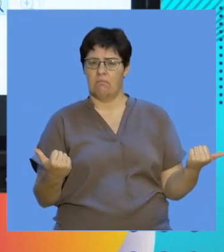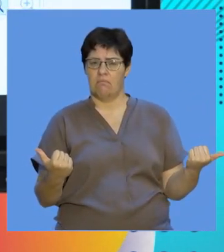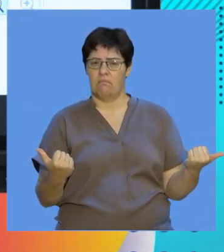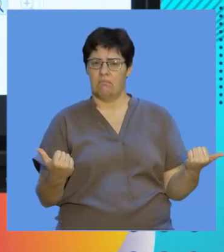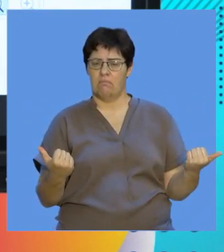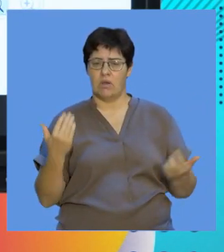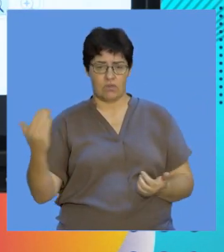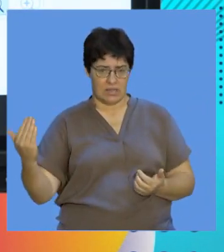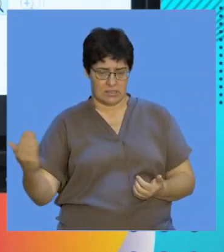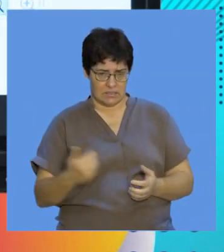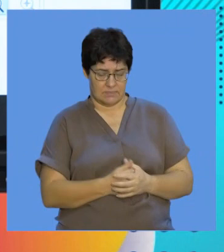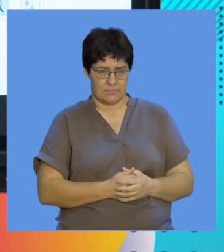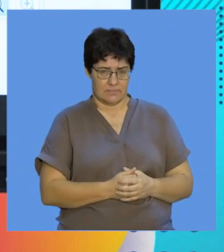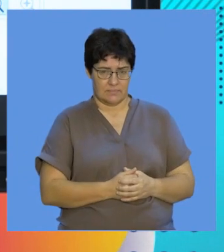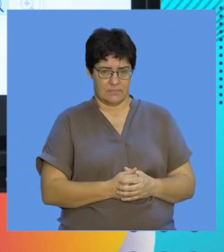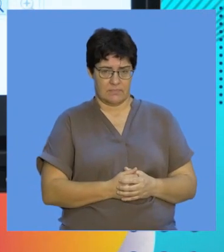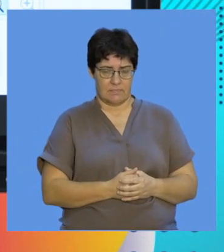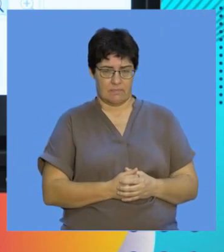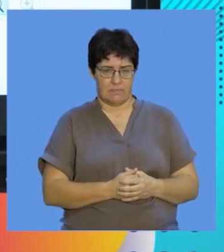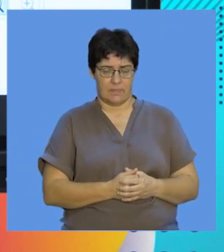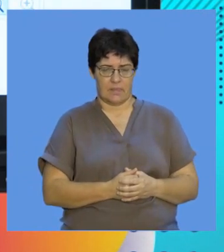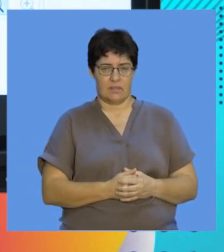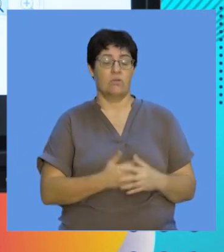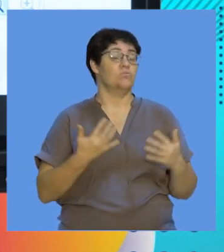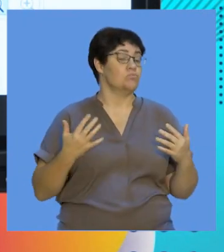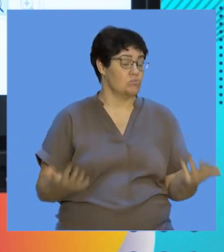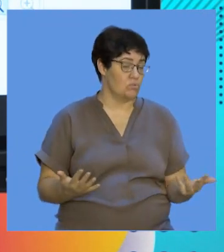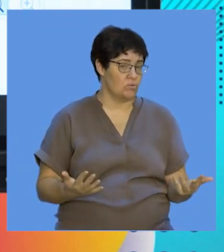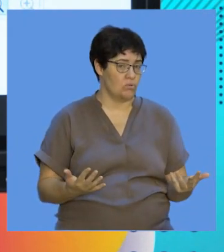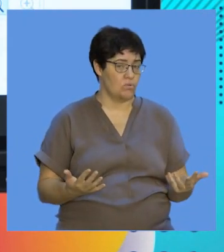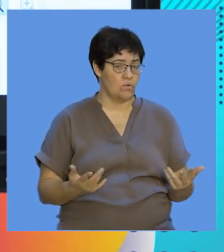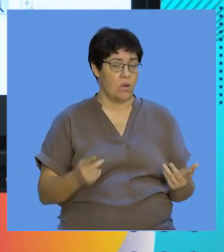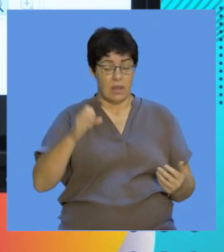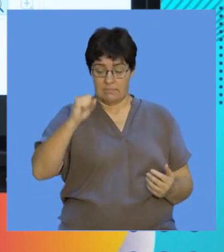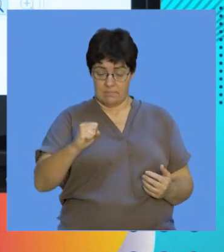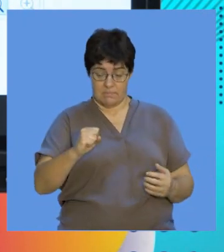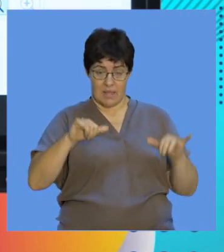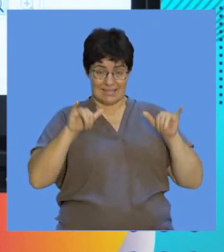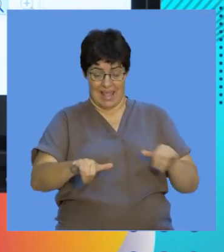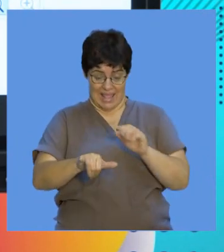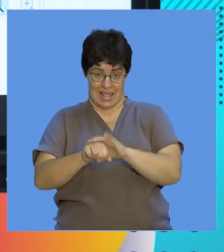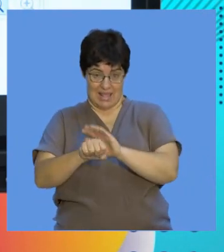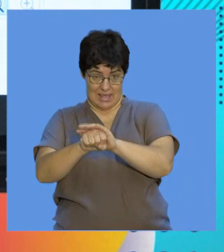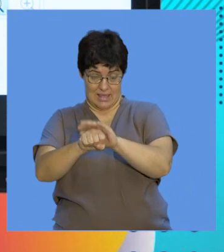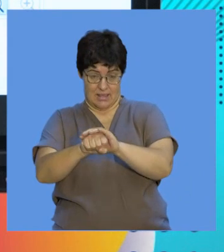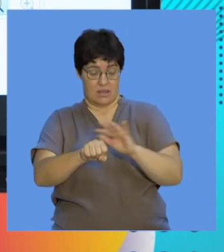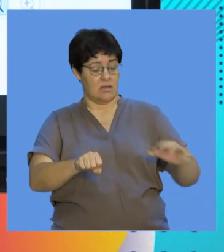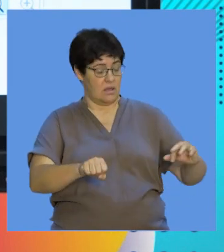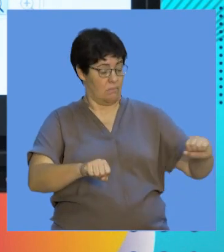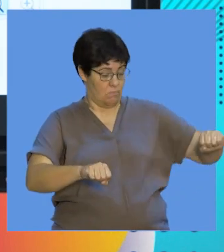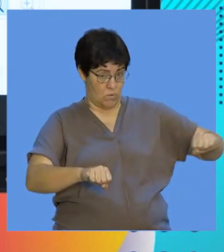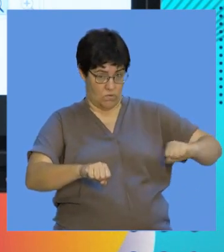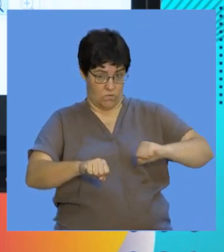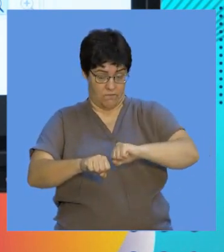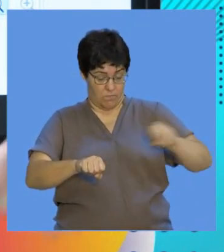the right. That's that way, to the right. Okay, so one was stationary, one hit it. As a